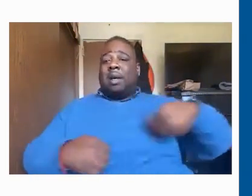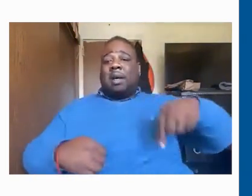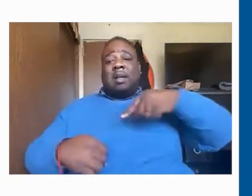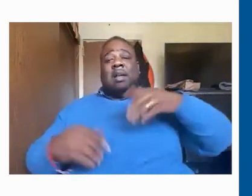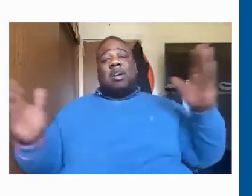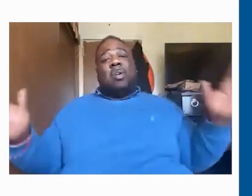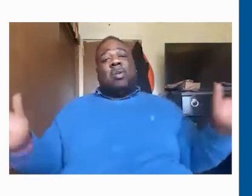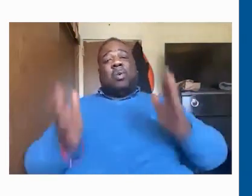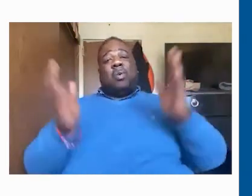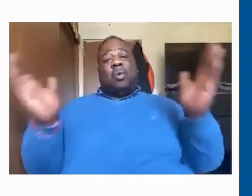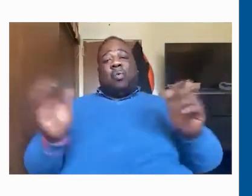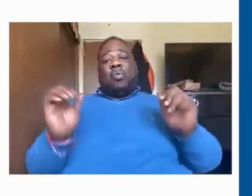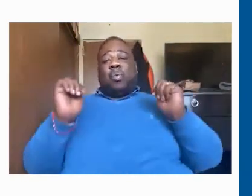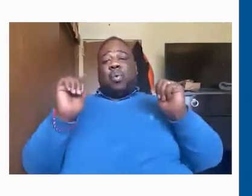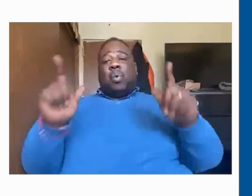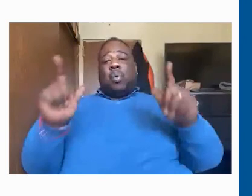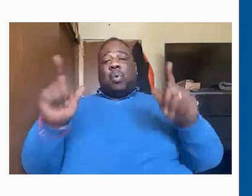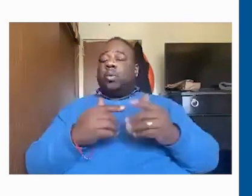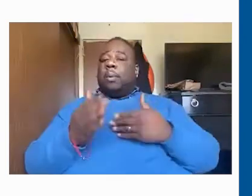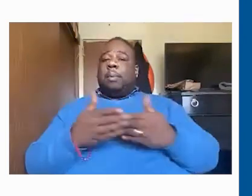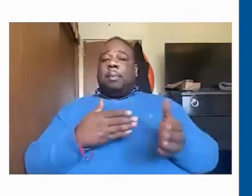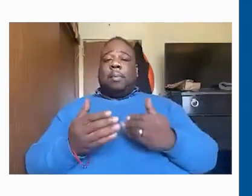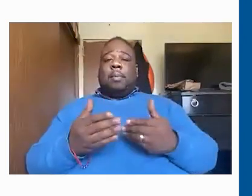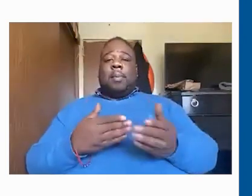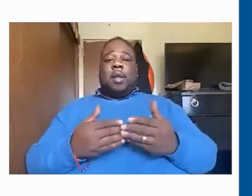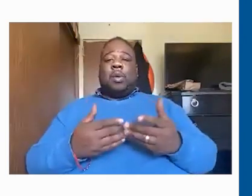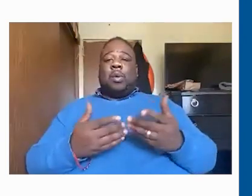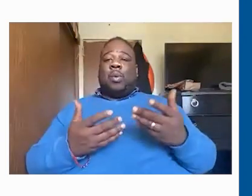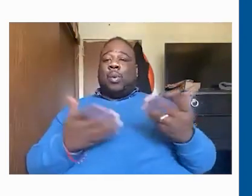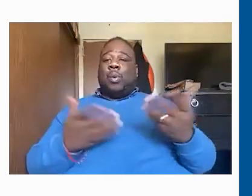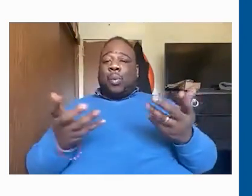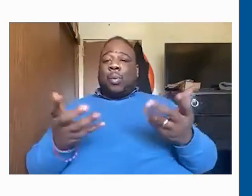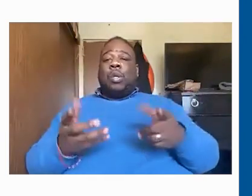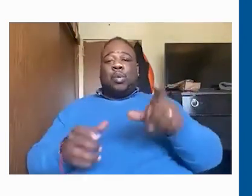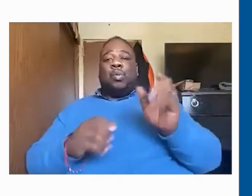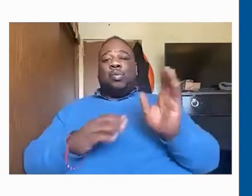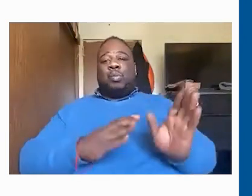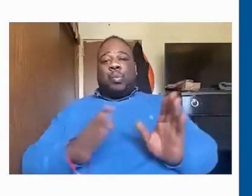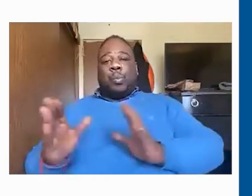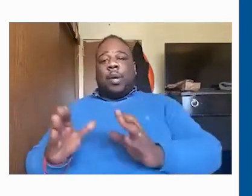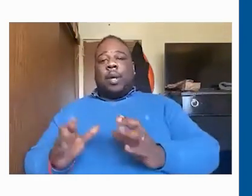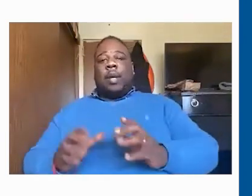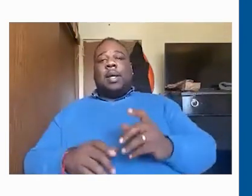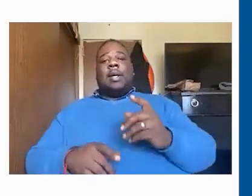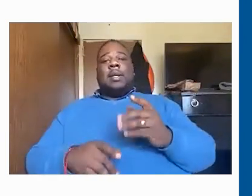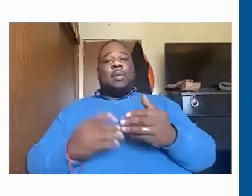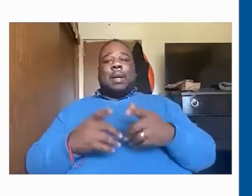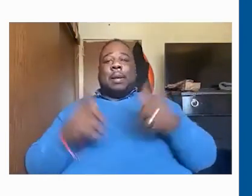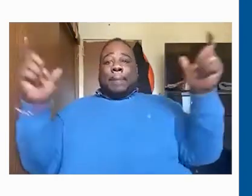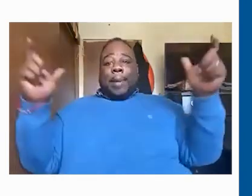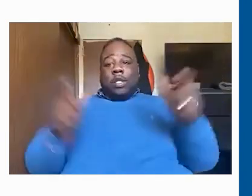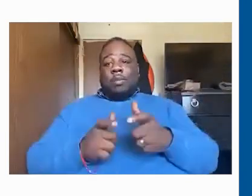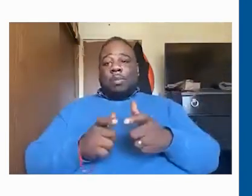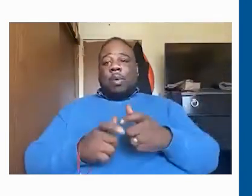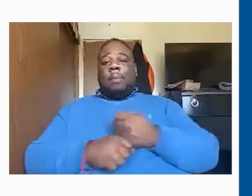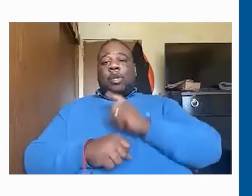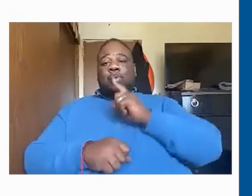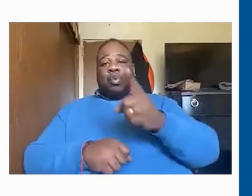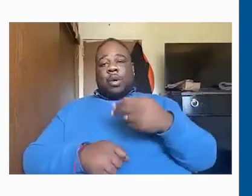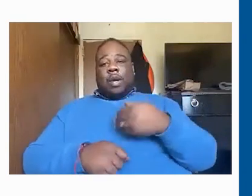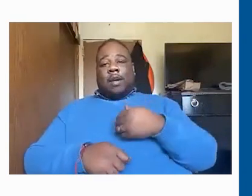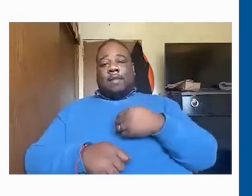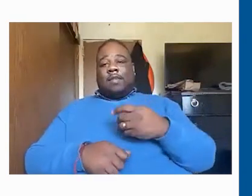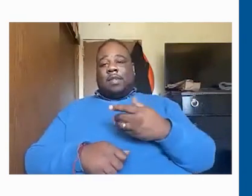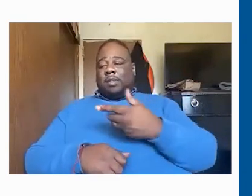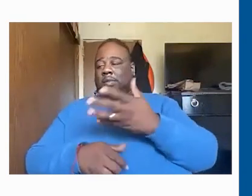ahead and make sure whatever you can, it doesn't have to be big things, but always keep a little stash and catch things when they're on sale and use them, because they're